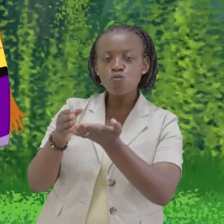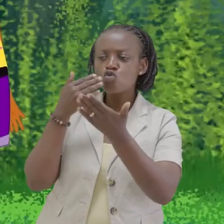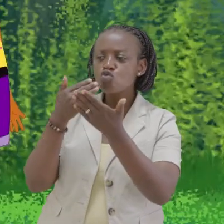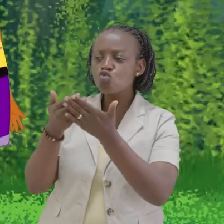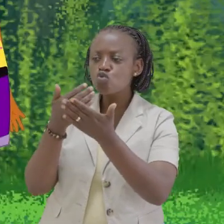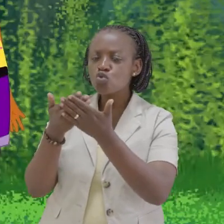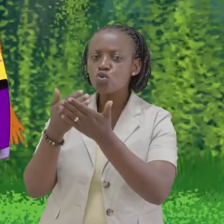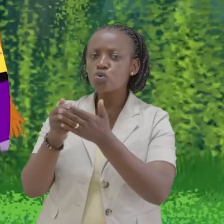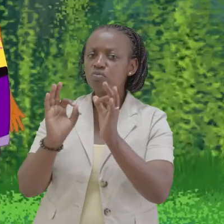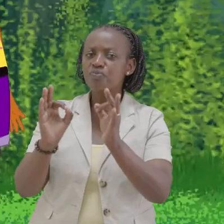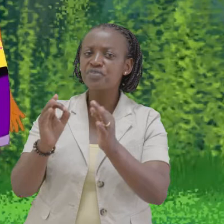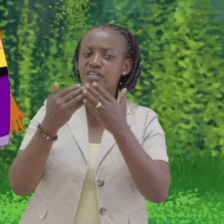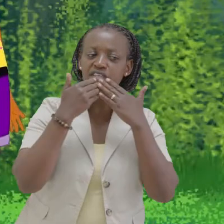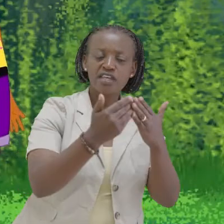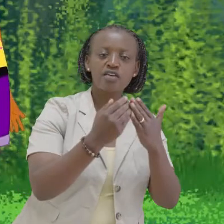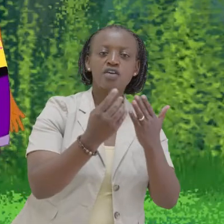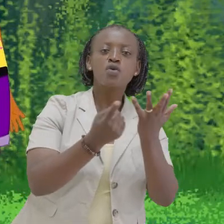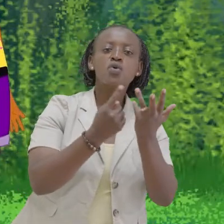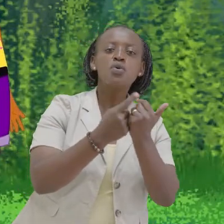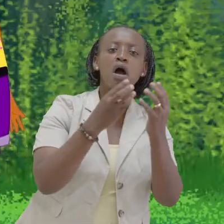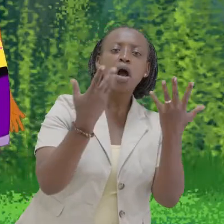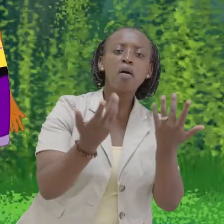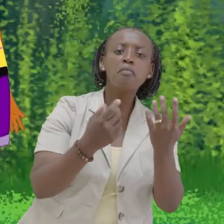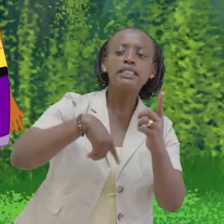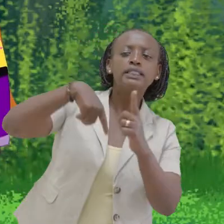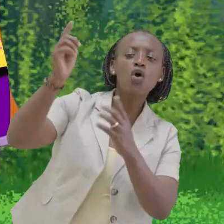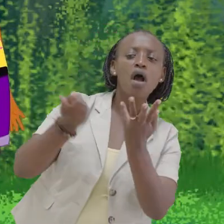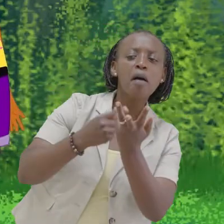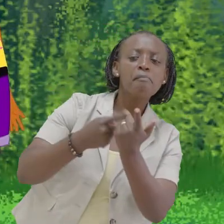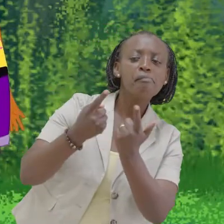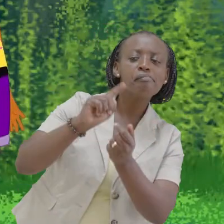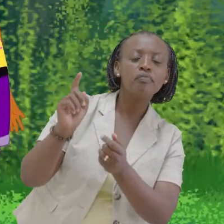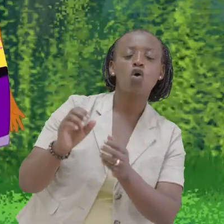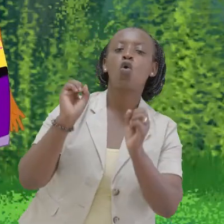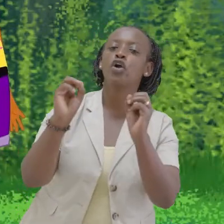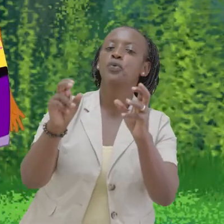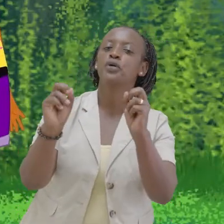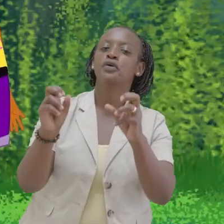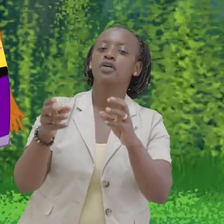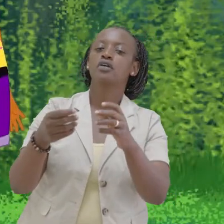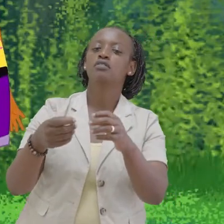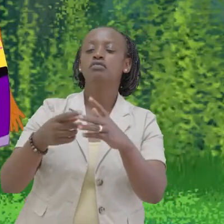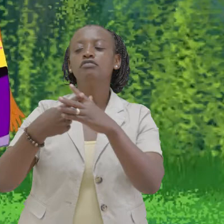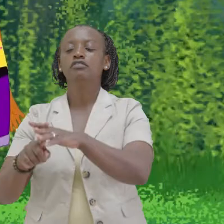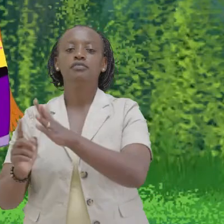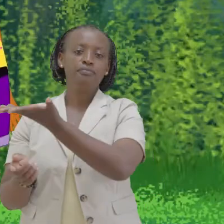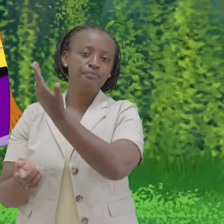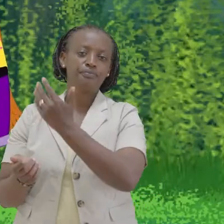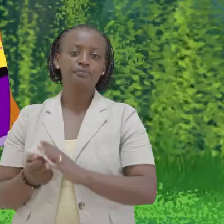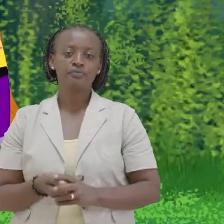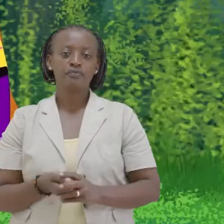Great job, Keza. Thank you. Let me count how much I scored. Of course.